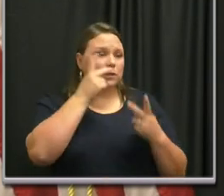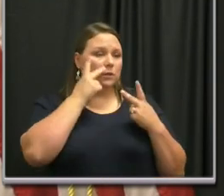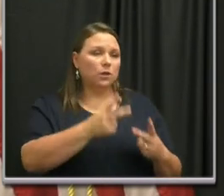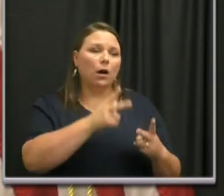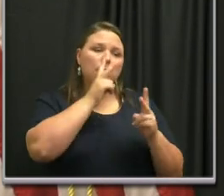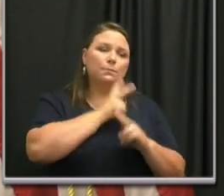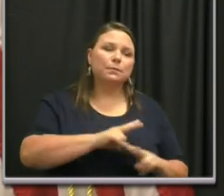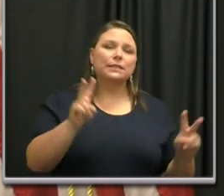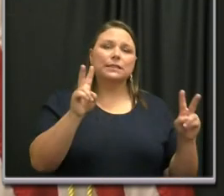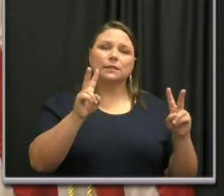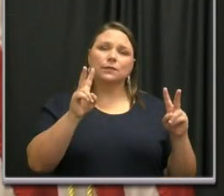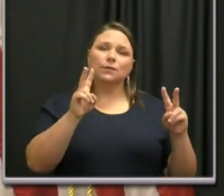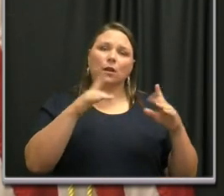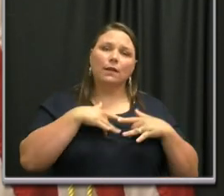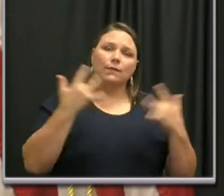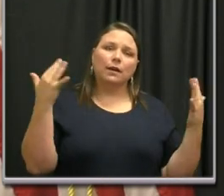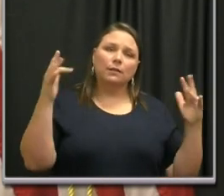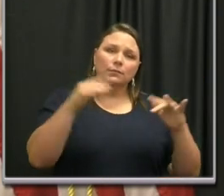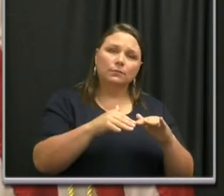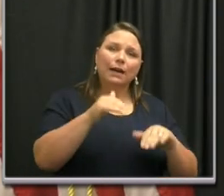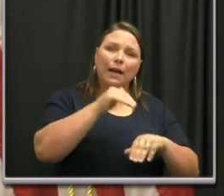and